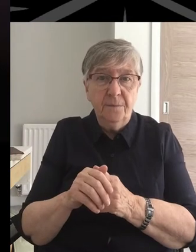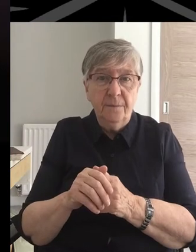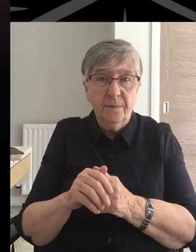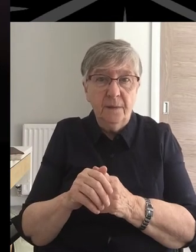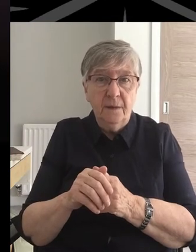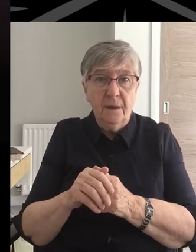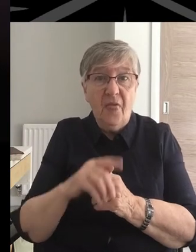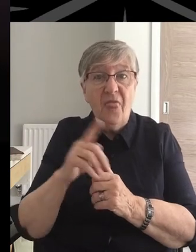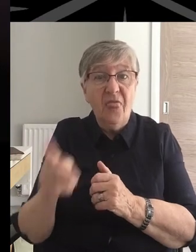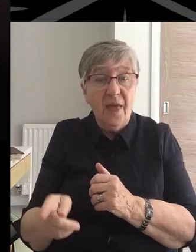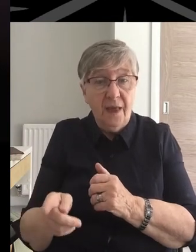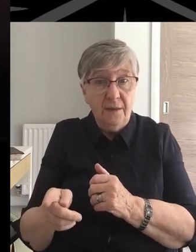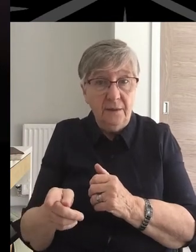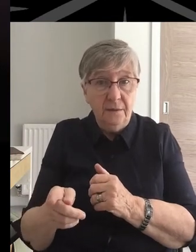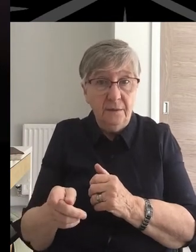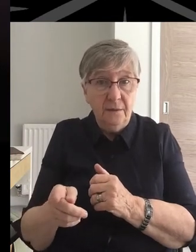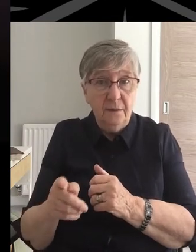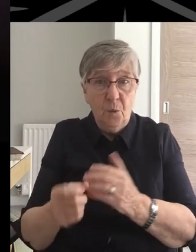And then,